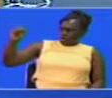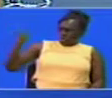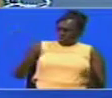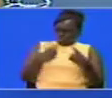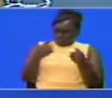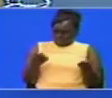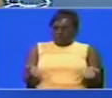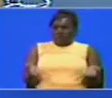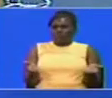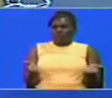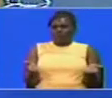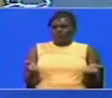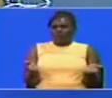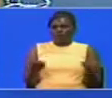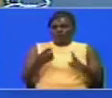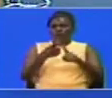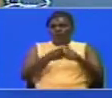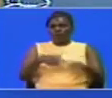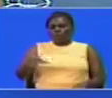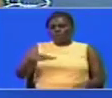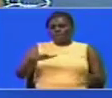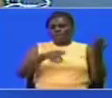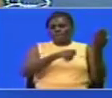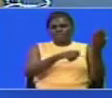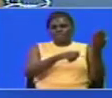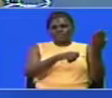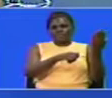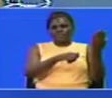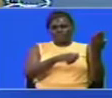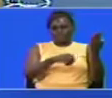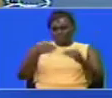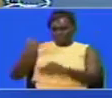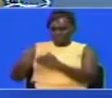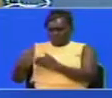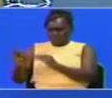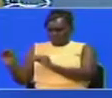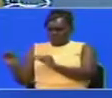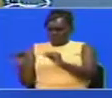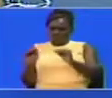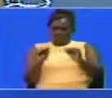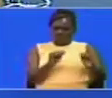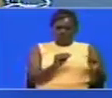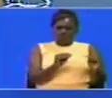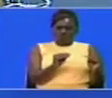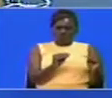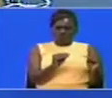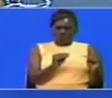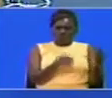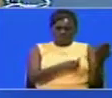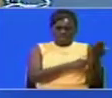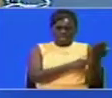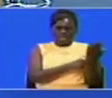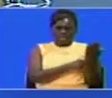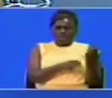finish that point, from a place where we border, they have moved to settle all the way to a place